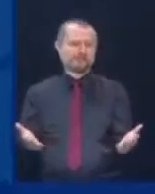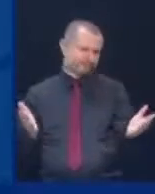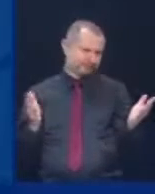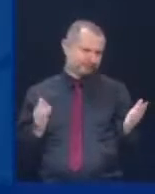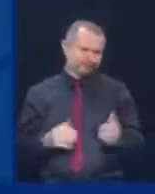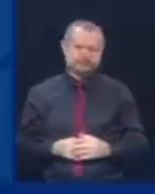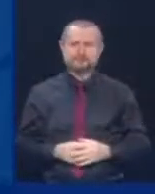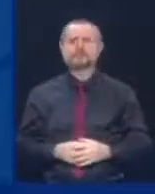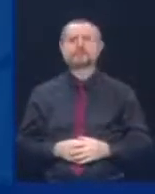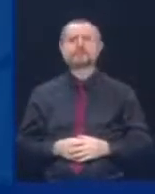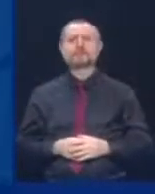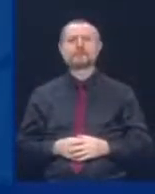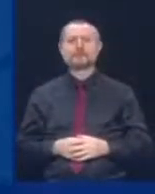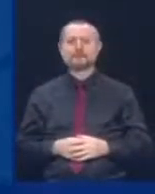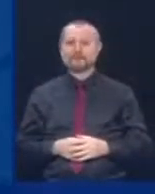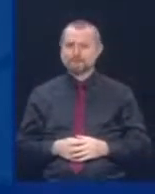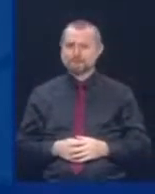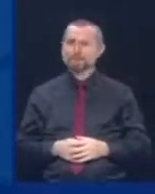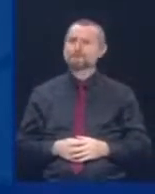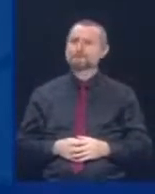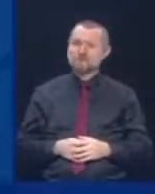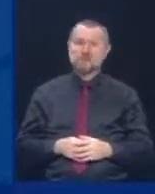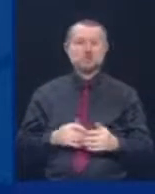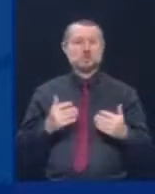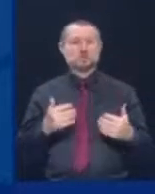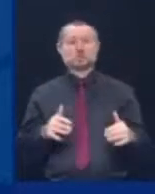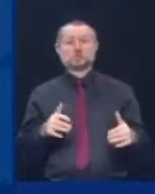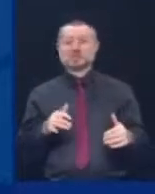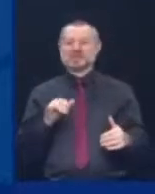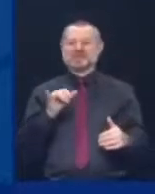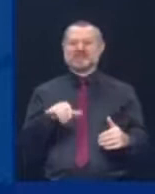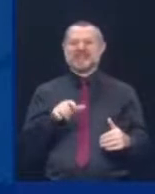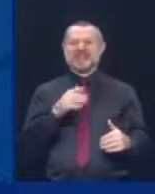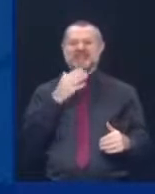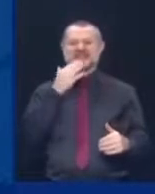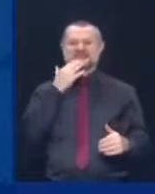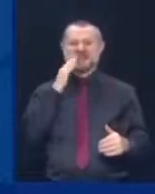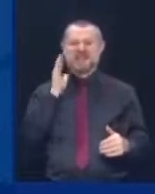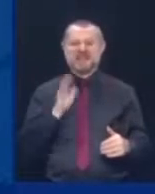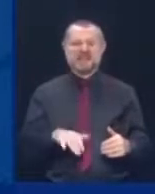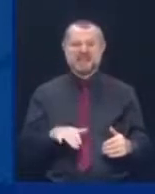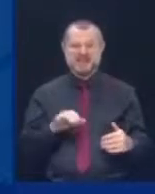This is a toxic cocktail